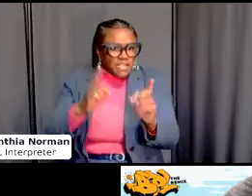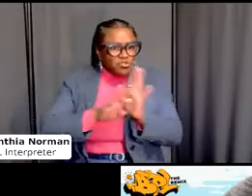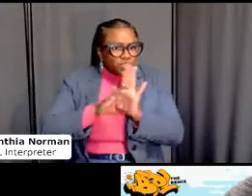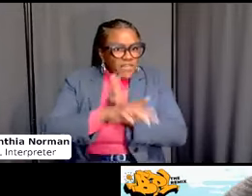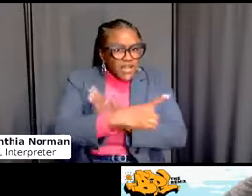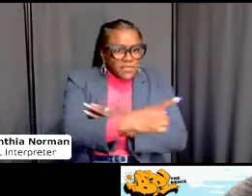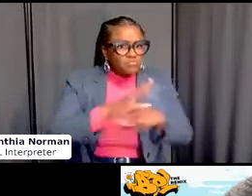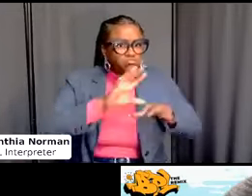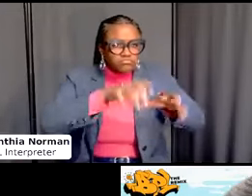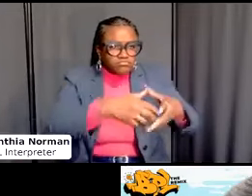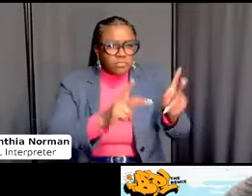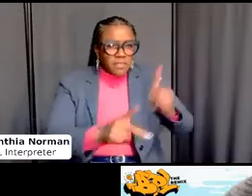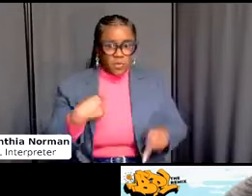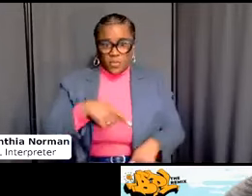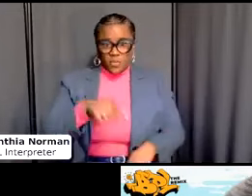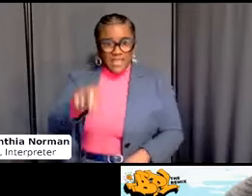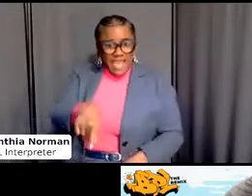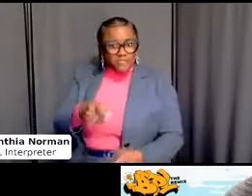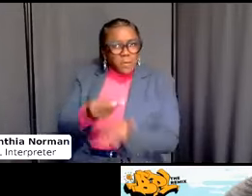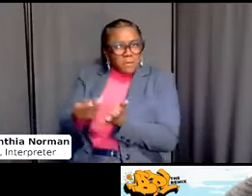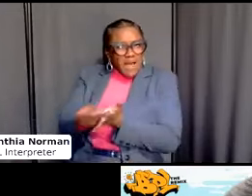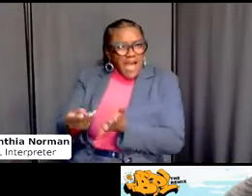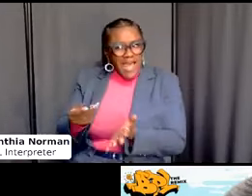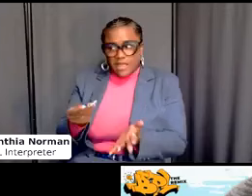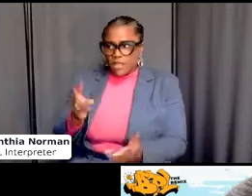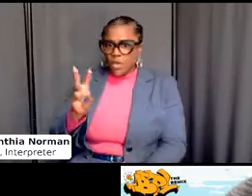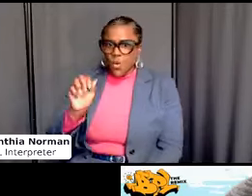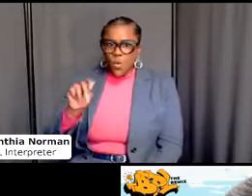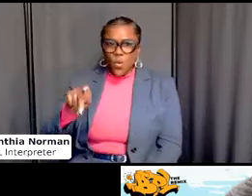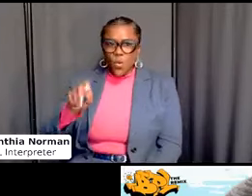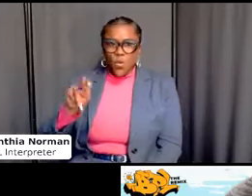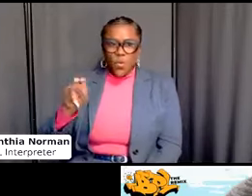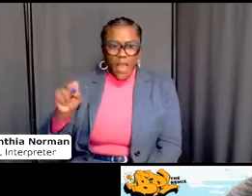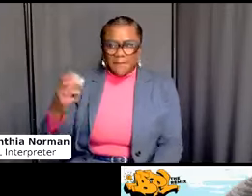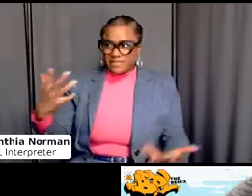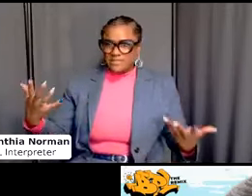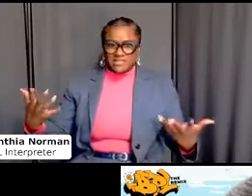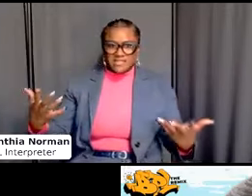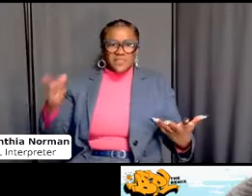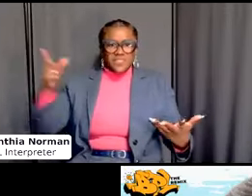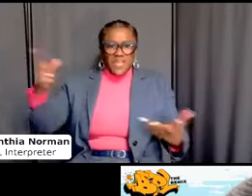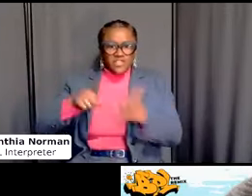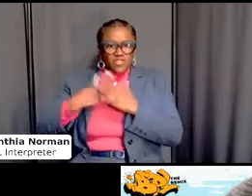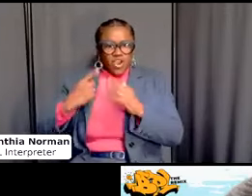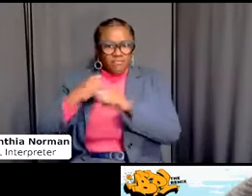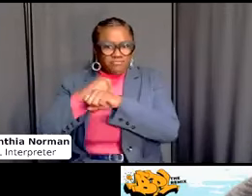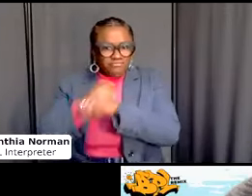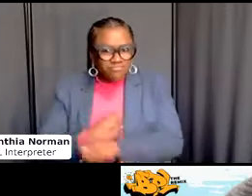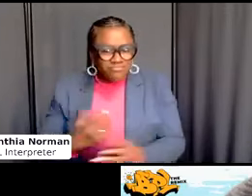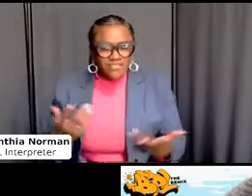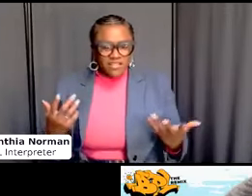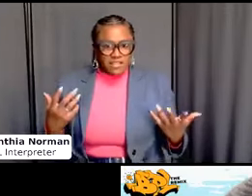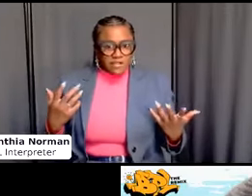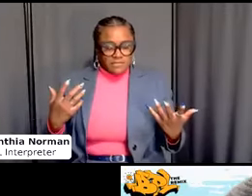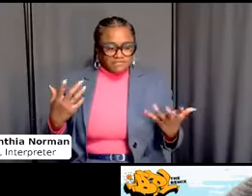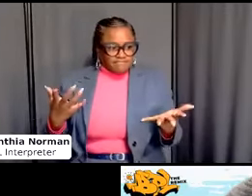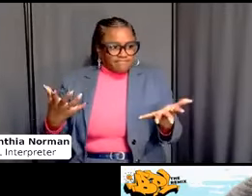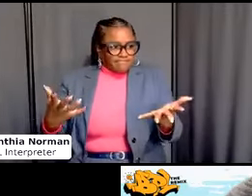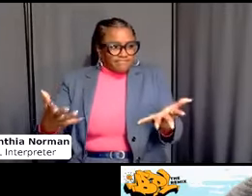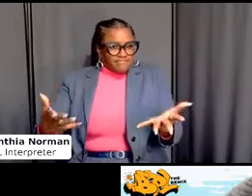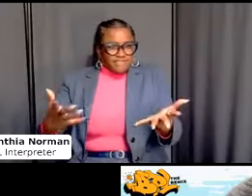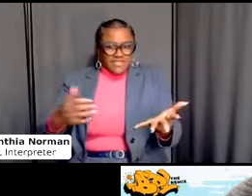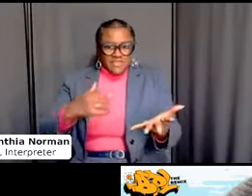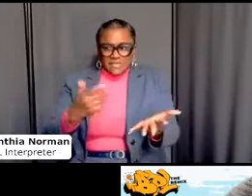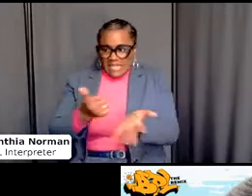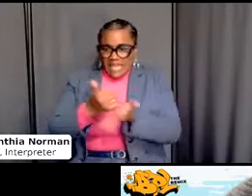them we have to buy weapons. They stir up conflicts, because there's now, not only does it help